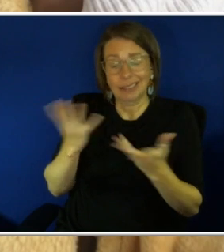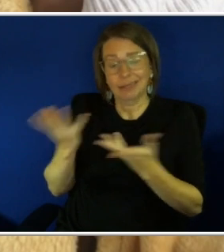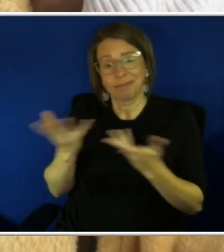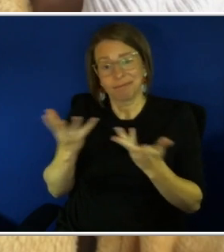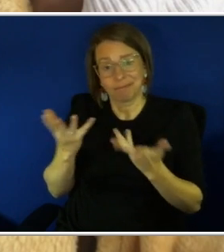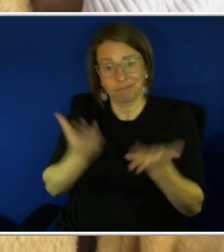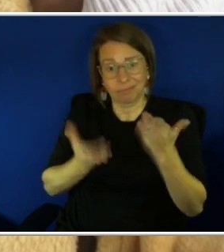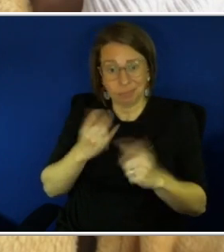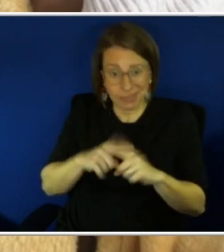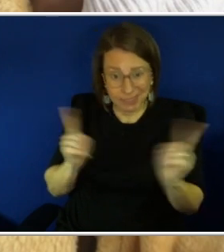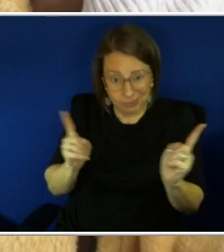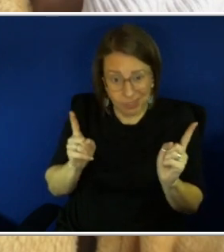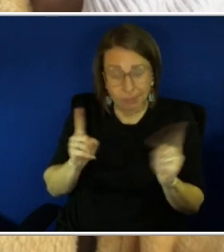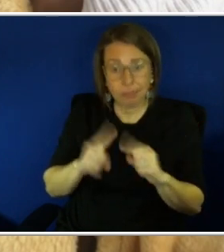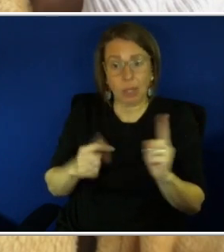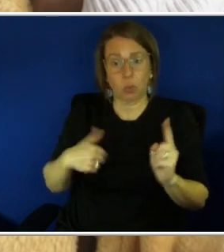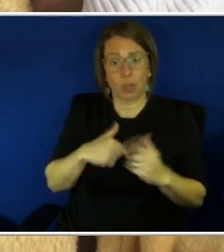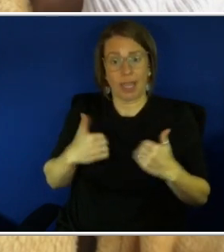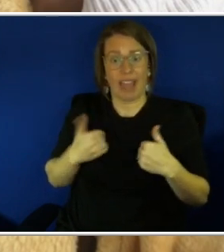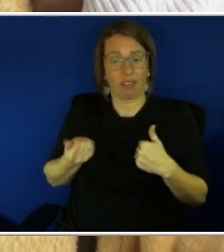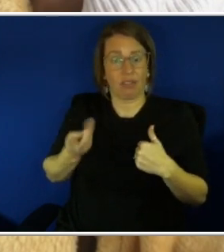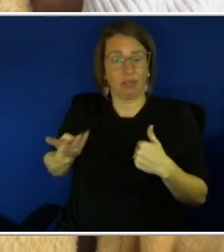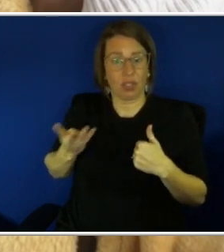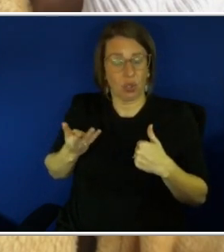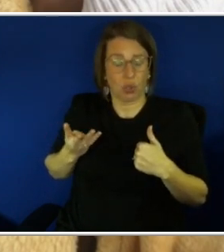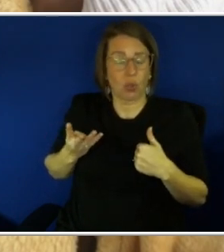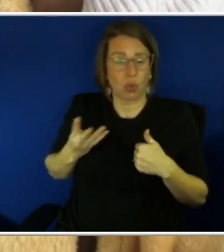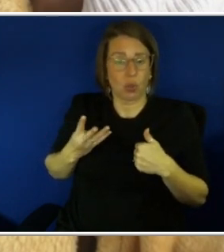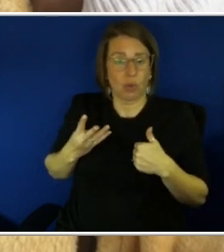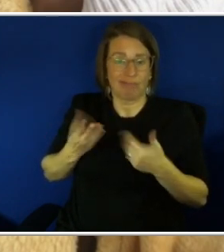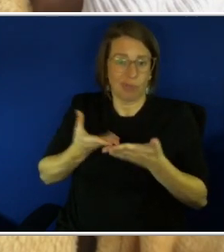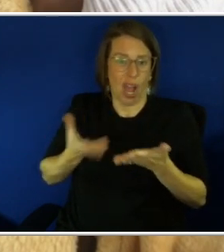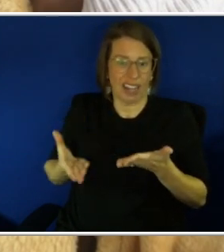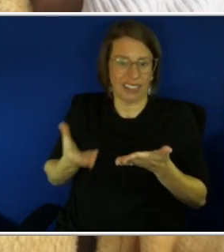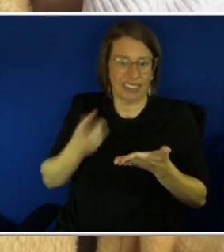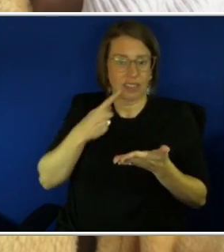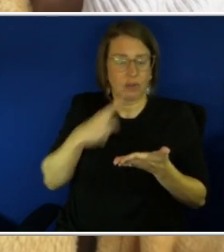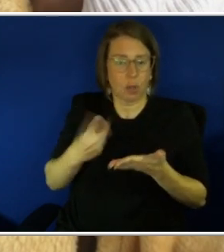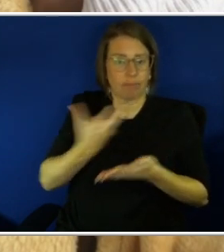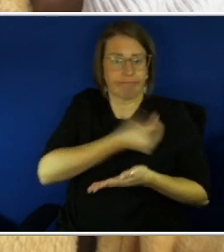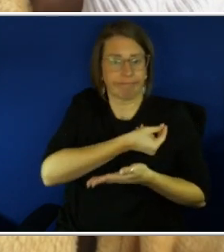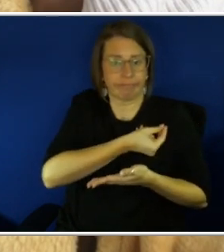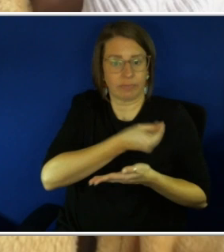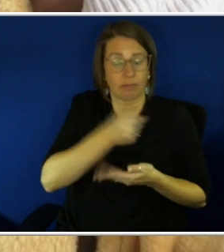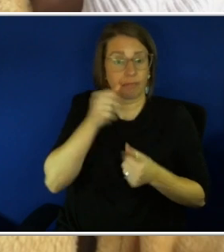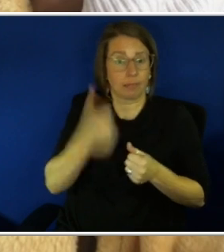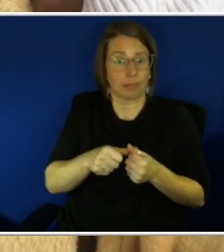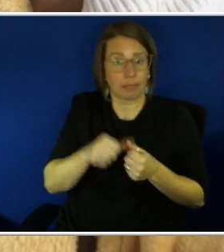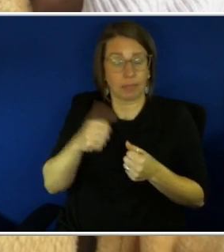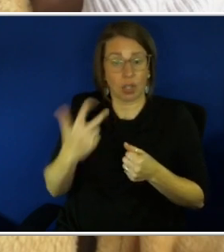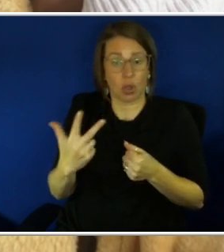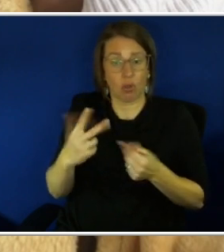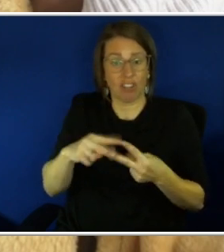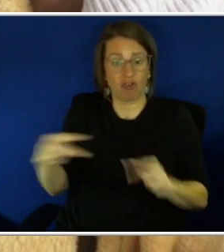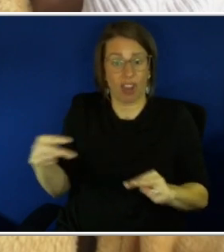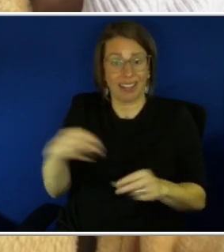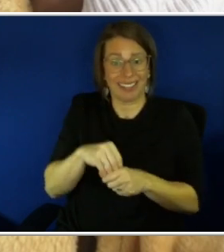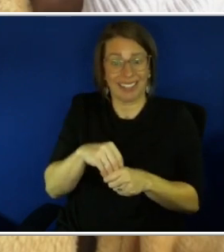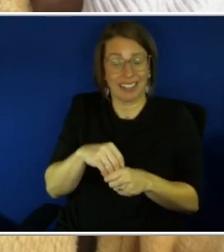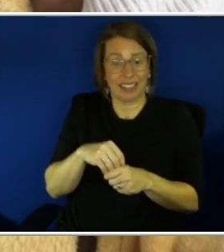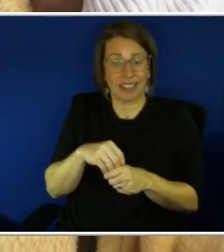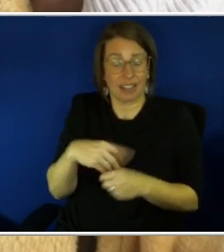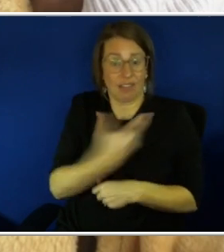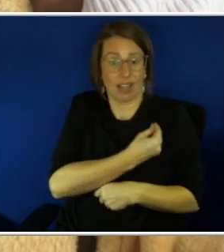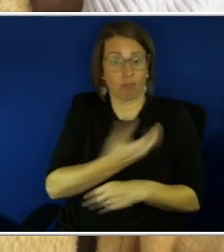several different kinds of products here for influenza vaccine. Remember, this year there are 3 strains in the vaccine as opposed to previous